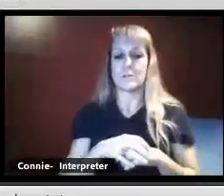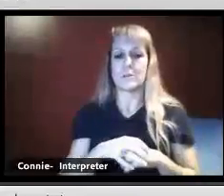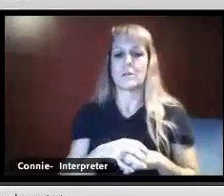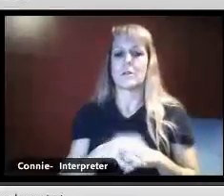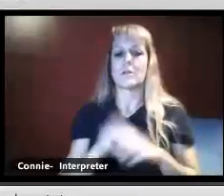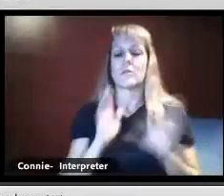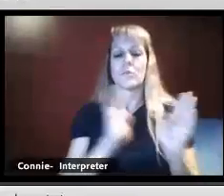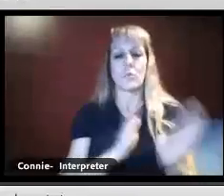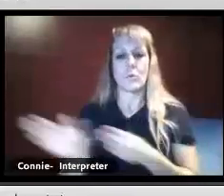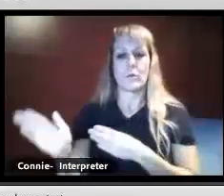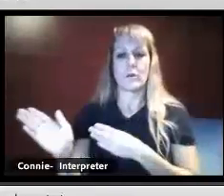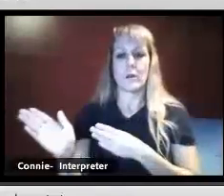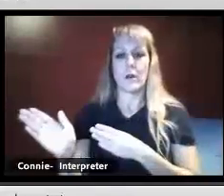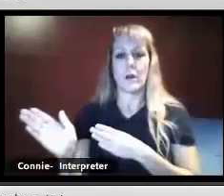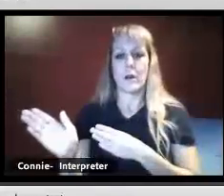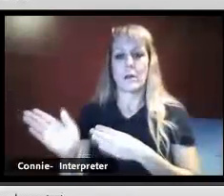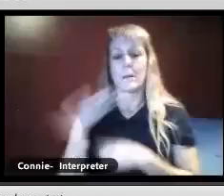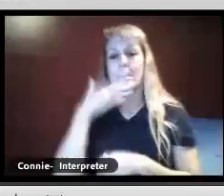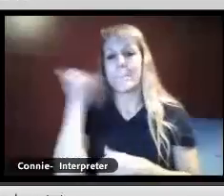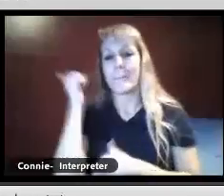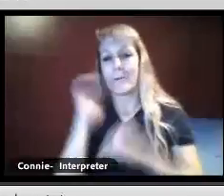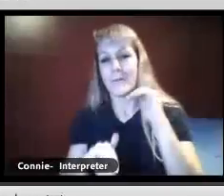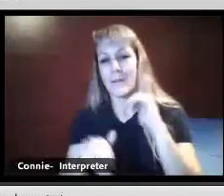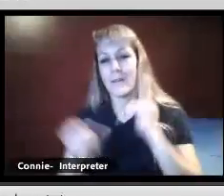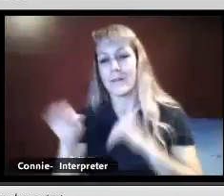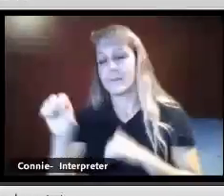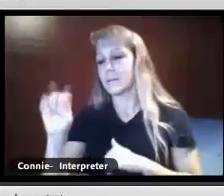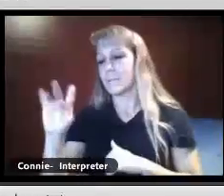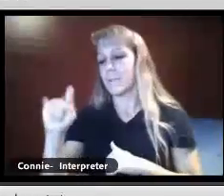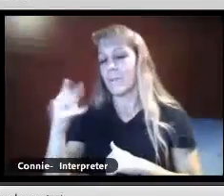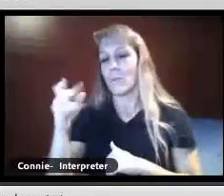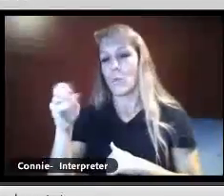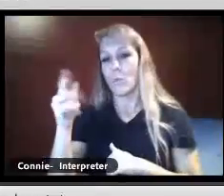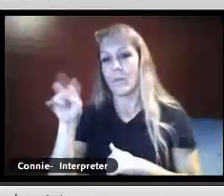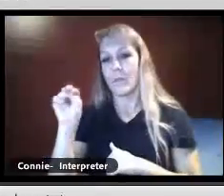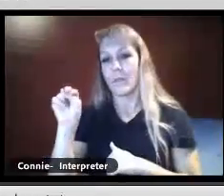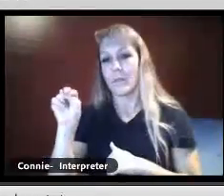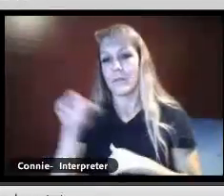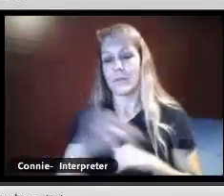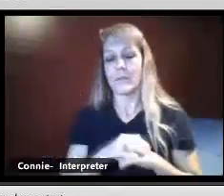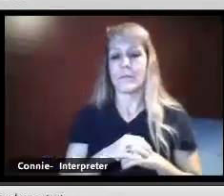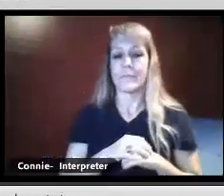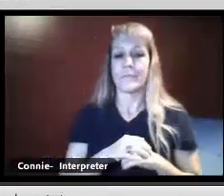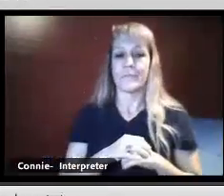organized than the Smithsonian site. We'll look at that